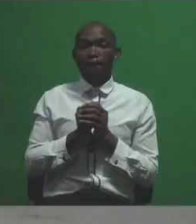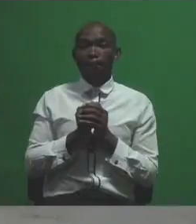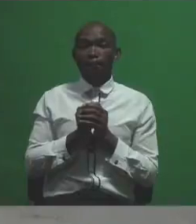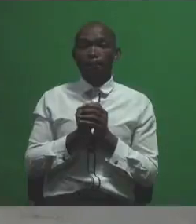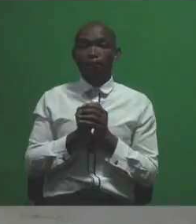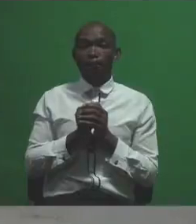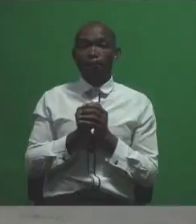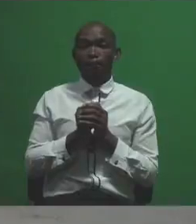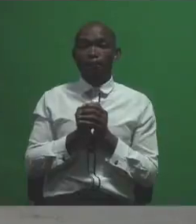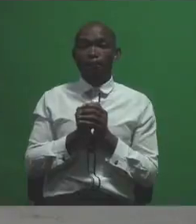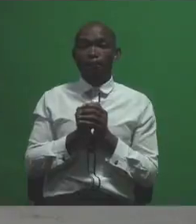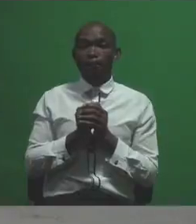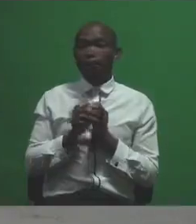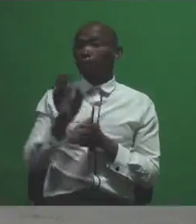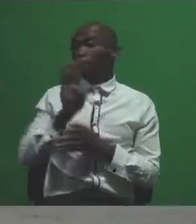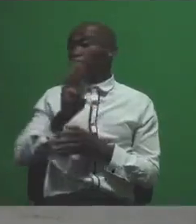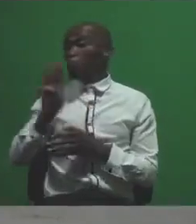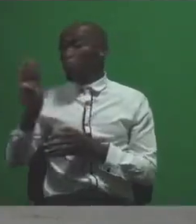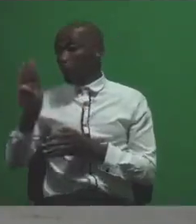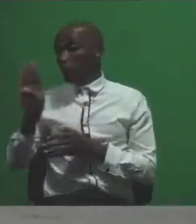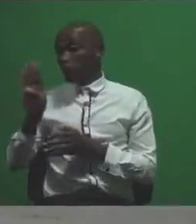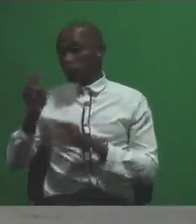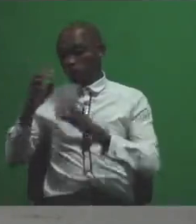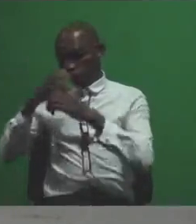and we have also biology lab,